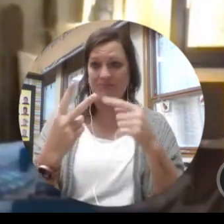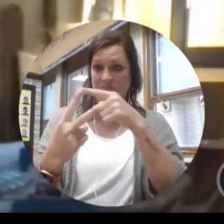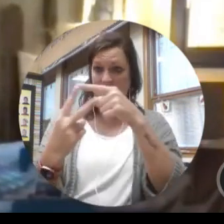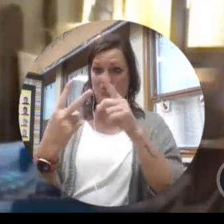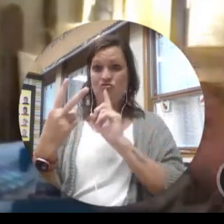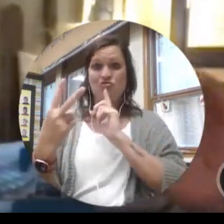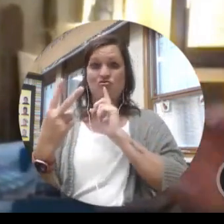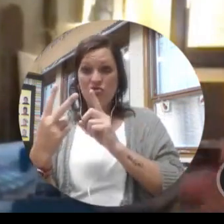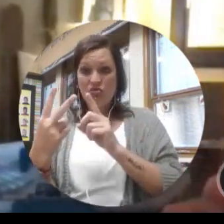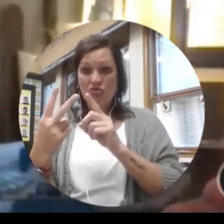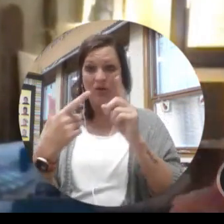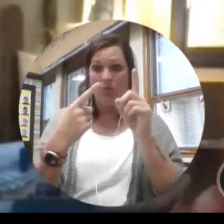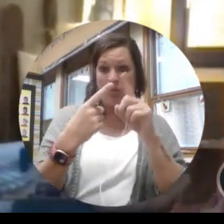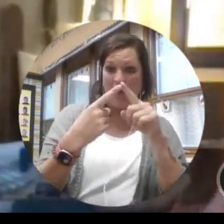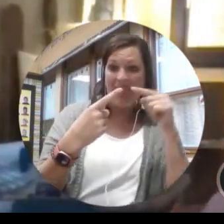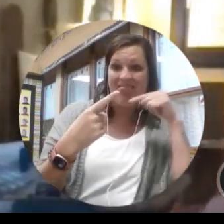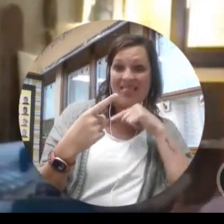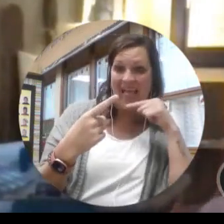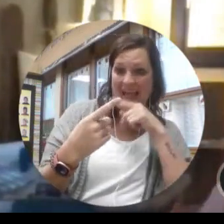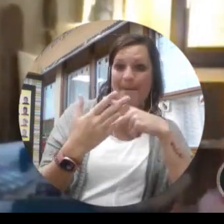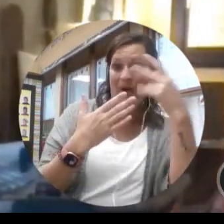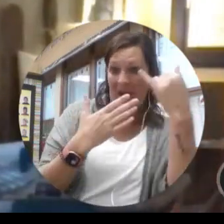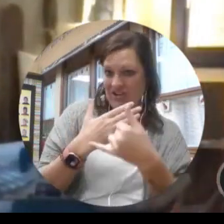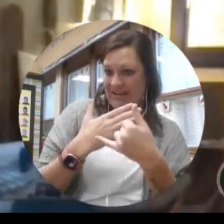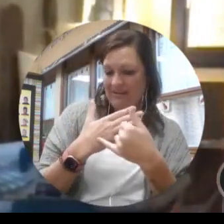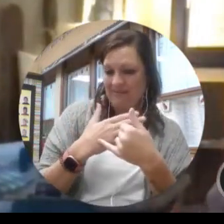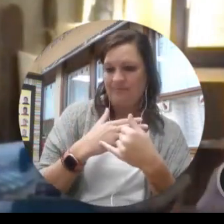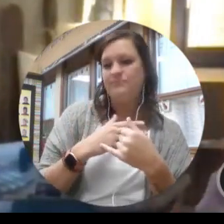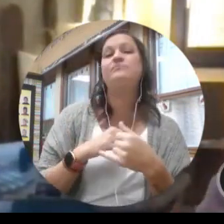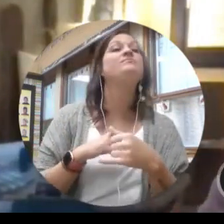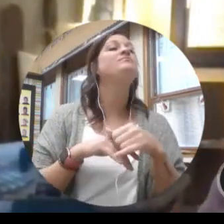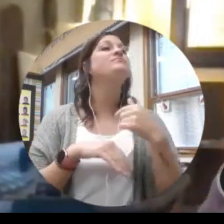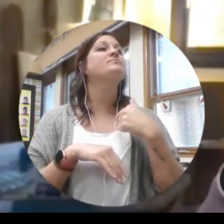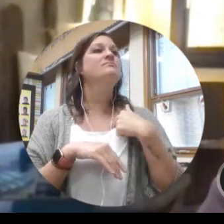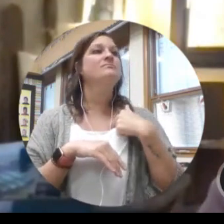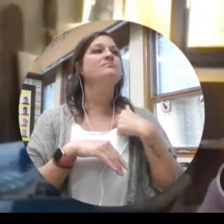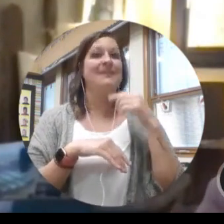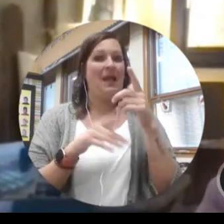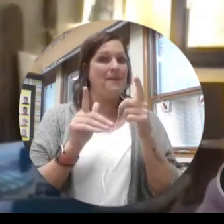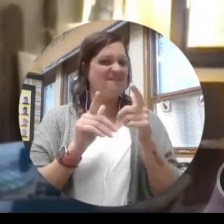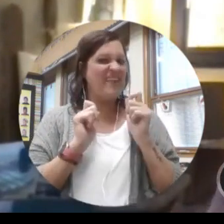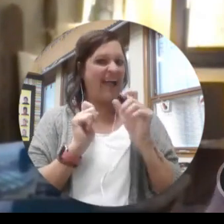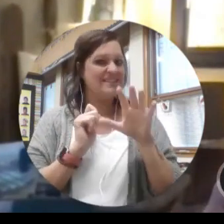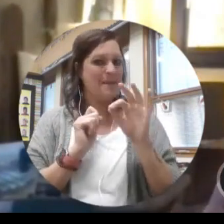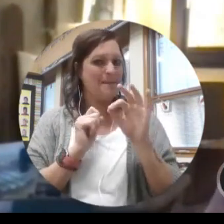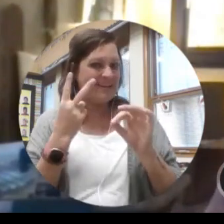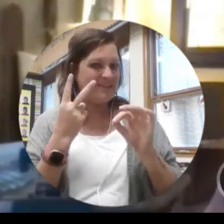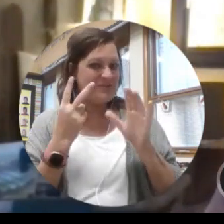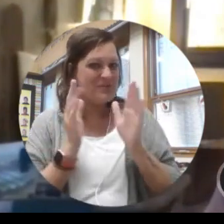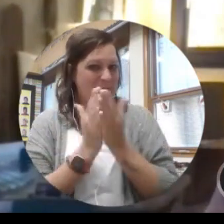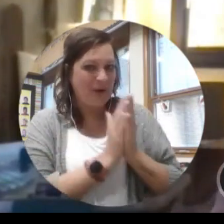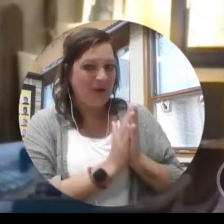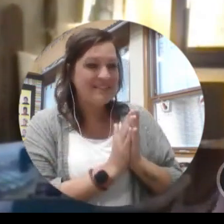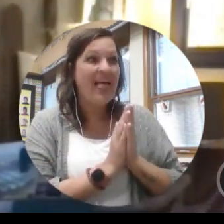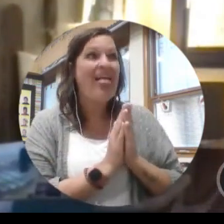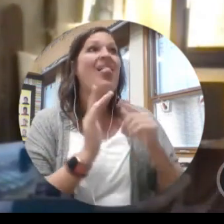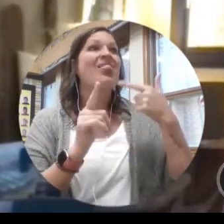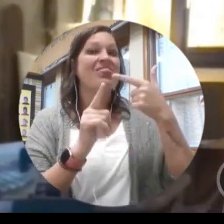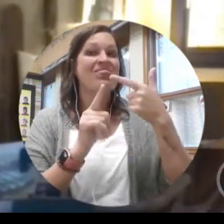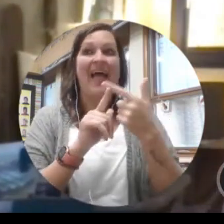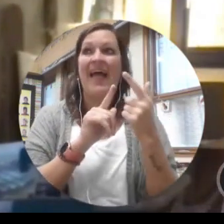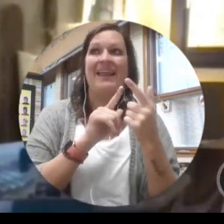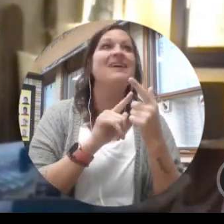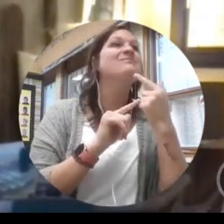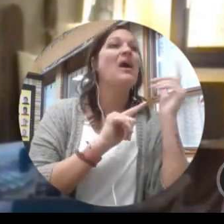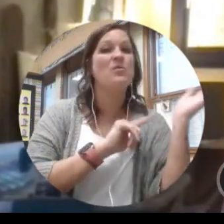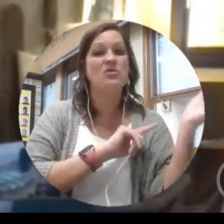over to my house. I'll save us some seats, I said to Leah, Iris, and Jack. I figured I'd be done choosing books first because I knew what kind of